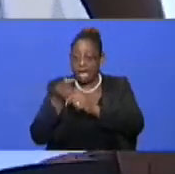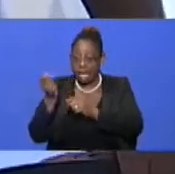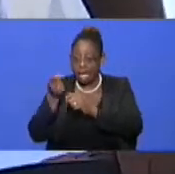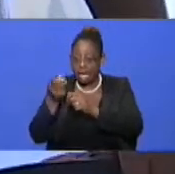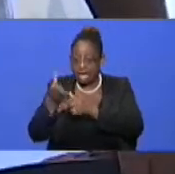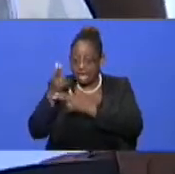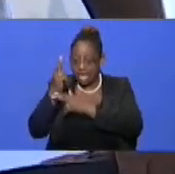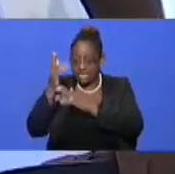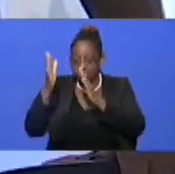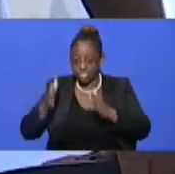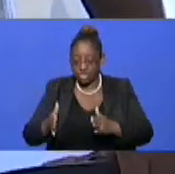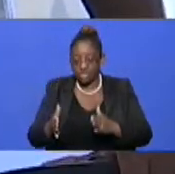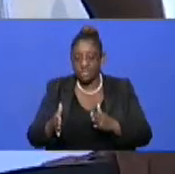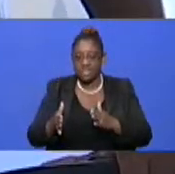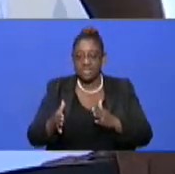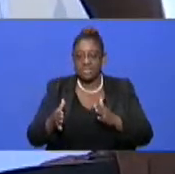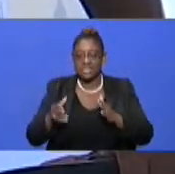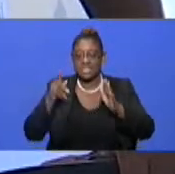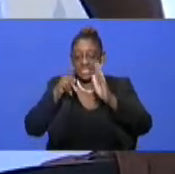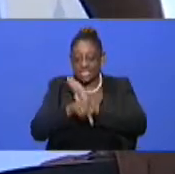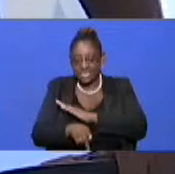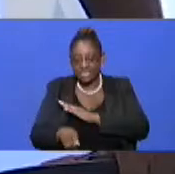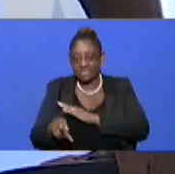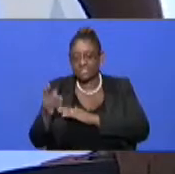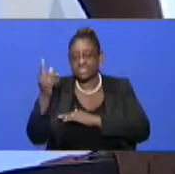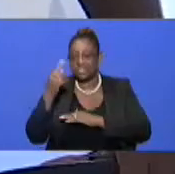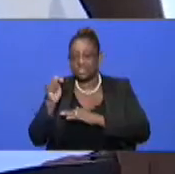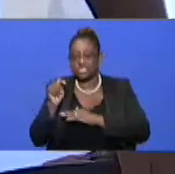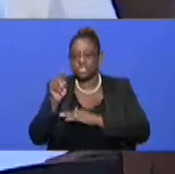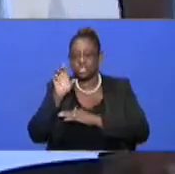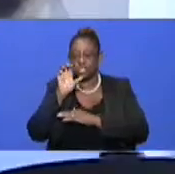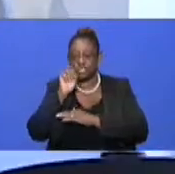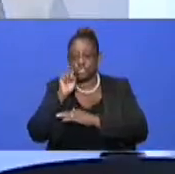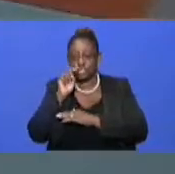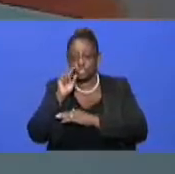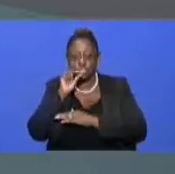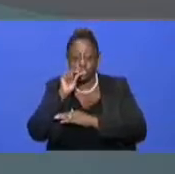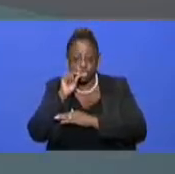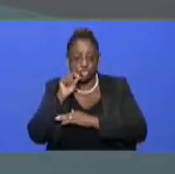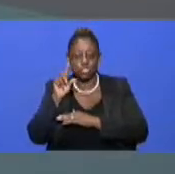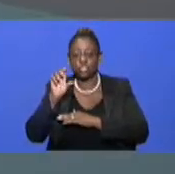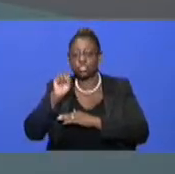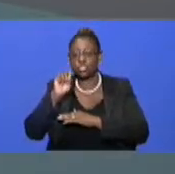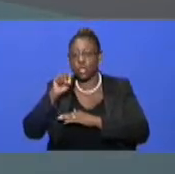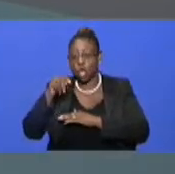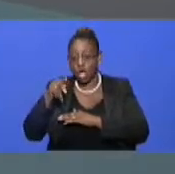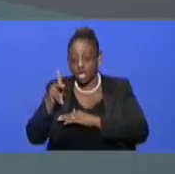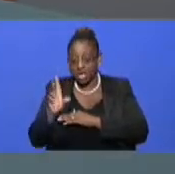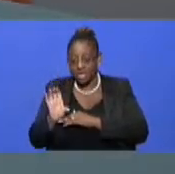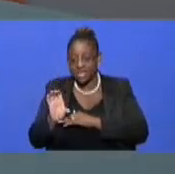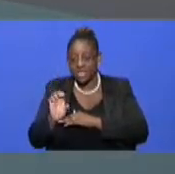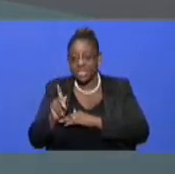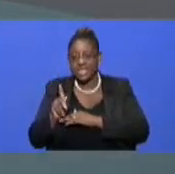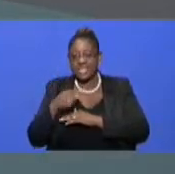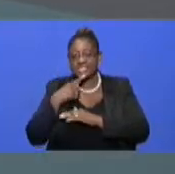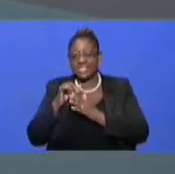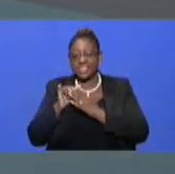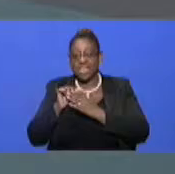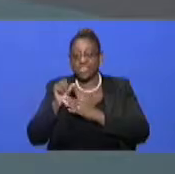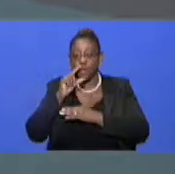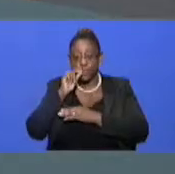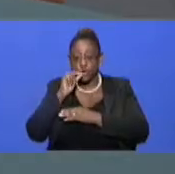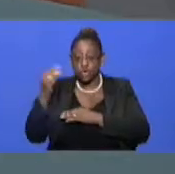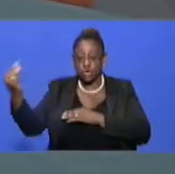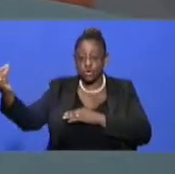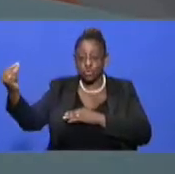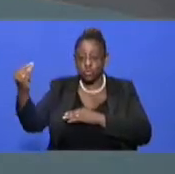spear through its neck. That led to a series of events that helped people find out that, no, the birds are actually migrating